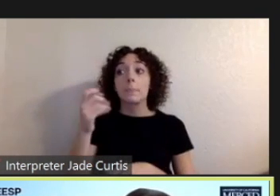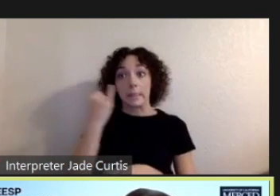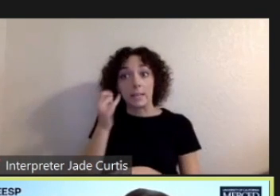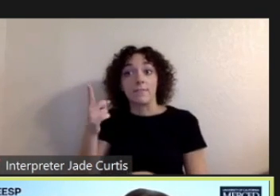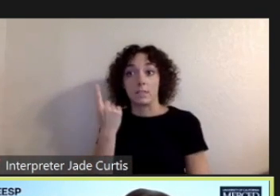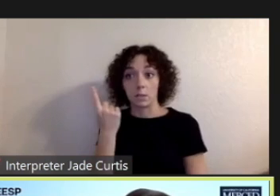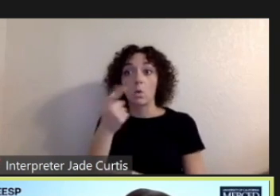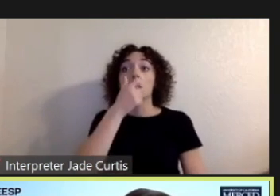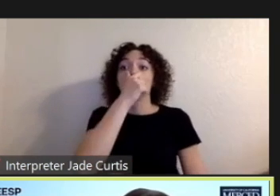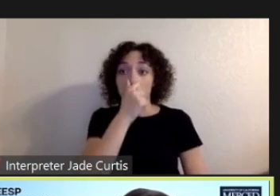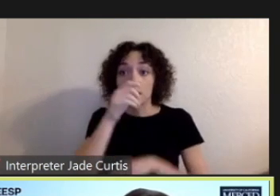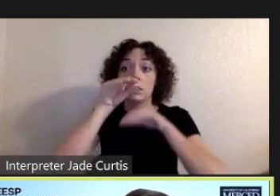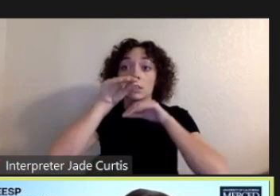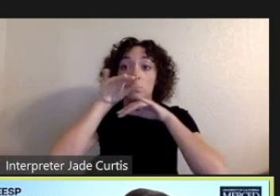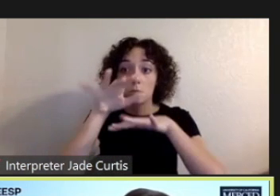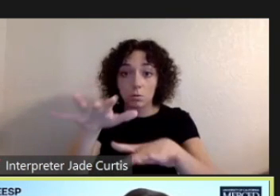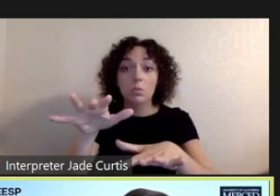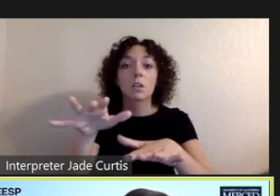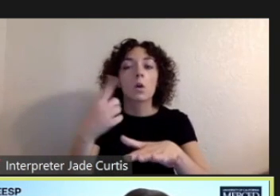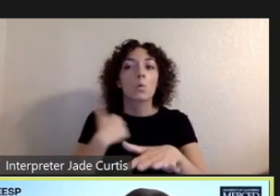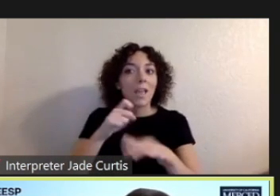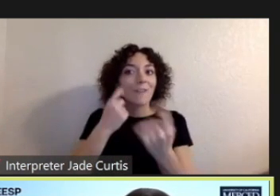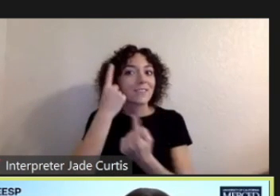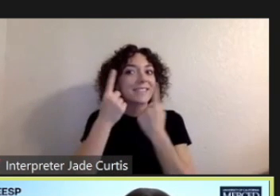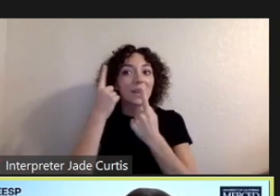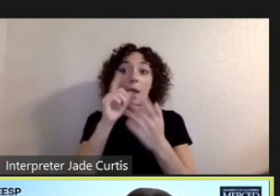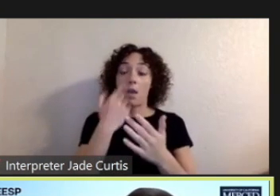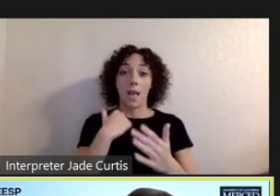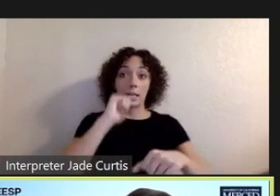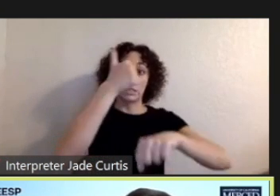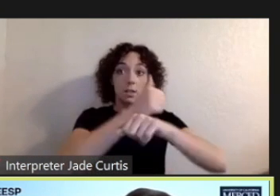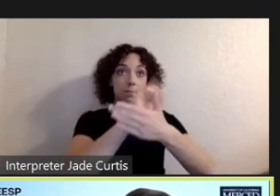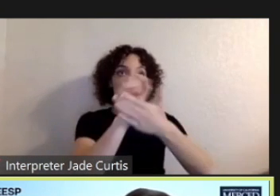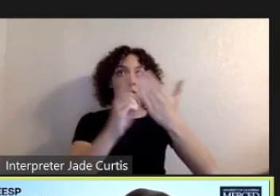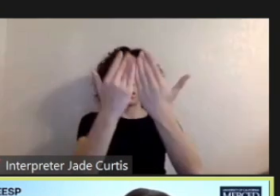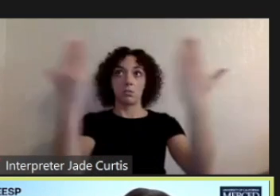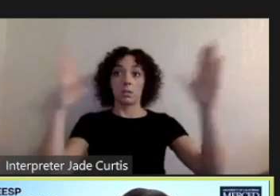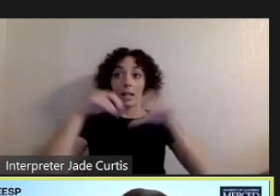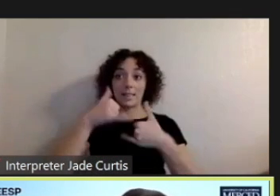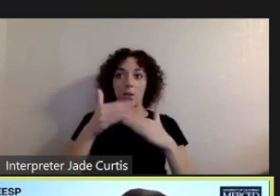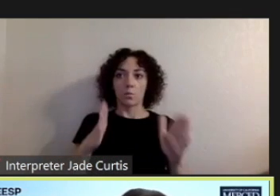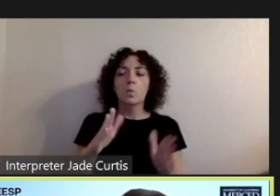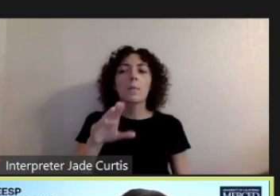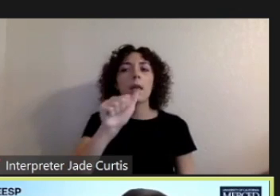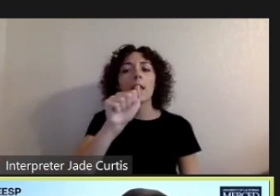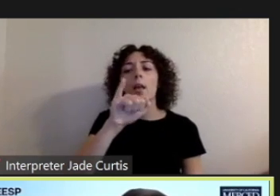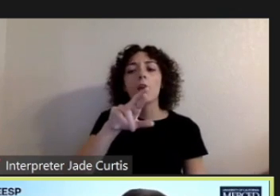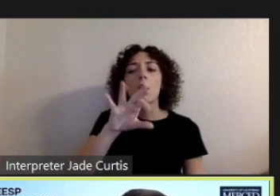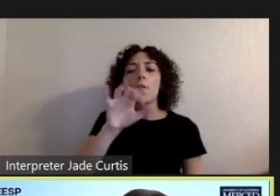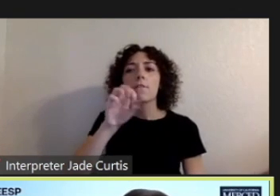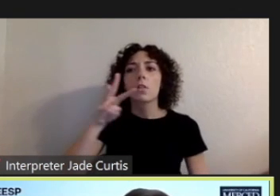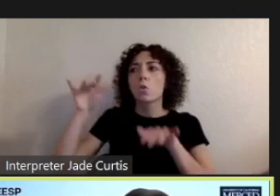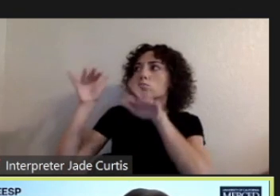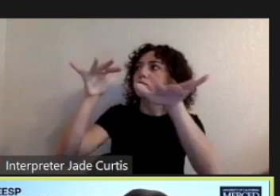also when we make design choices, what the airflow conditions are within the room. That way we can make an informed decision